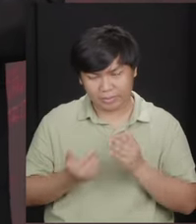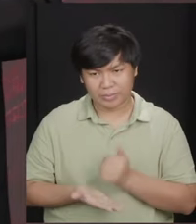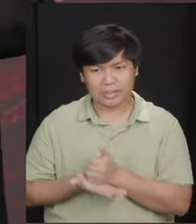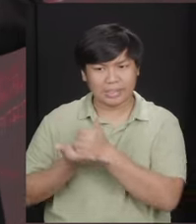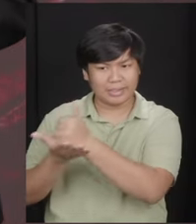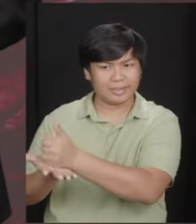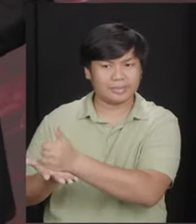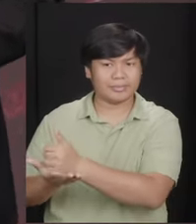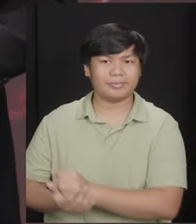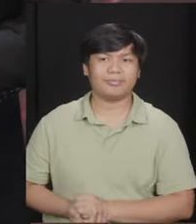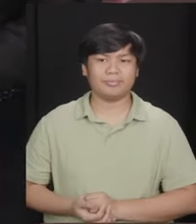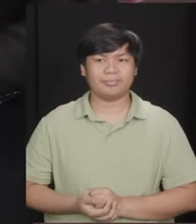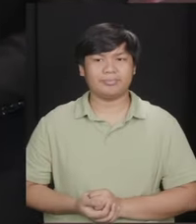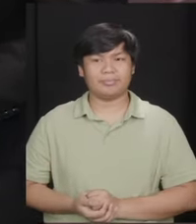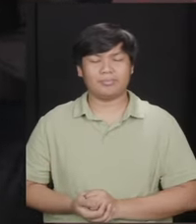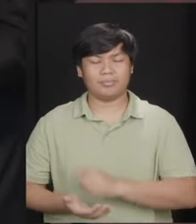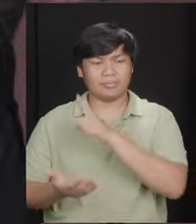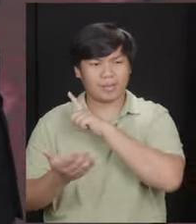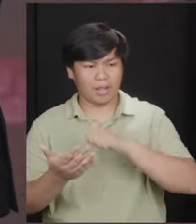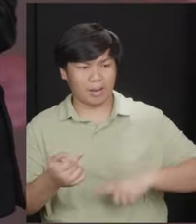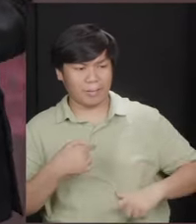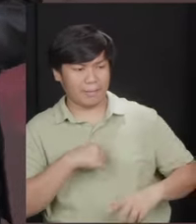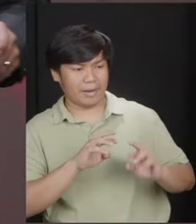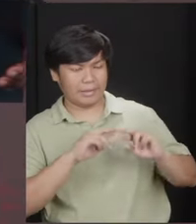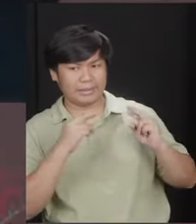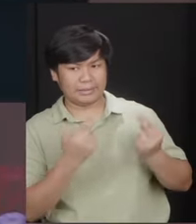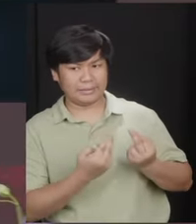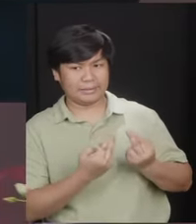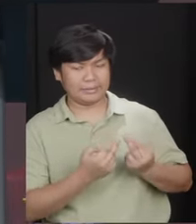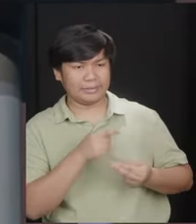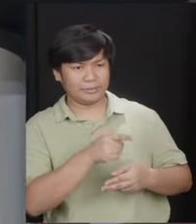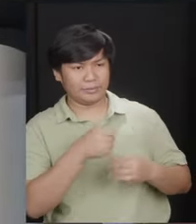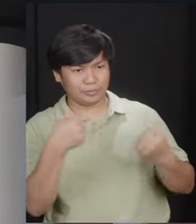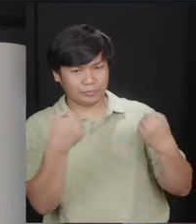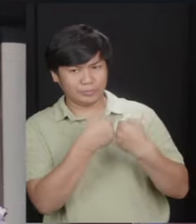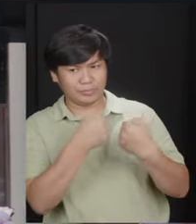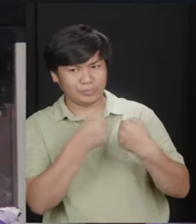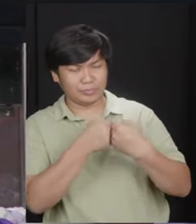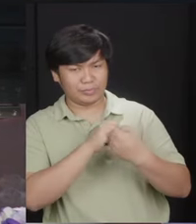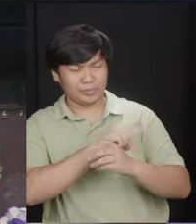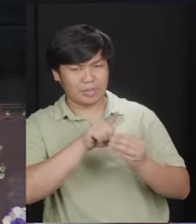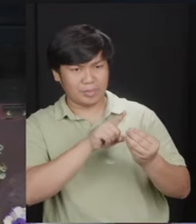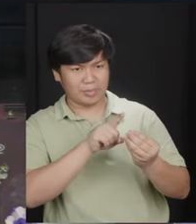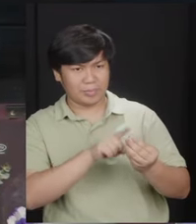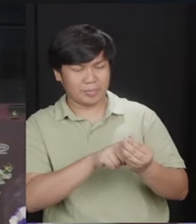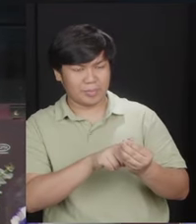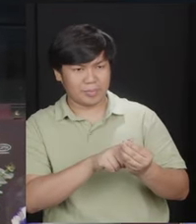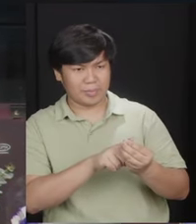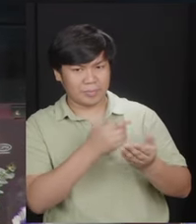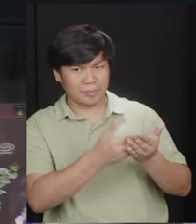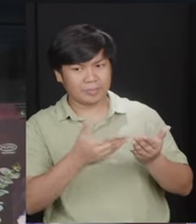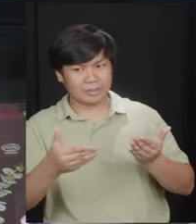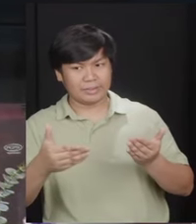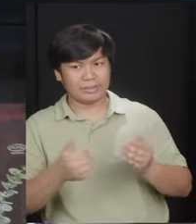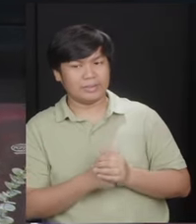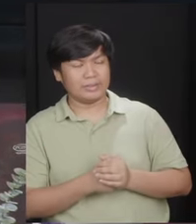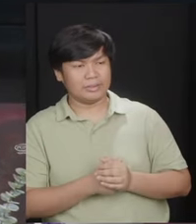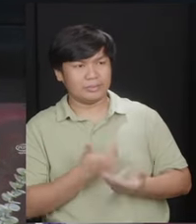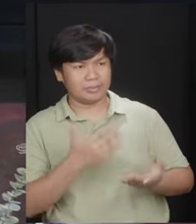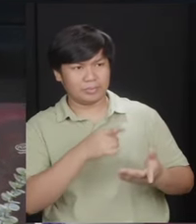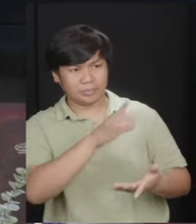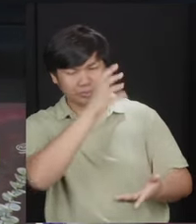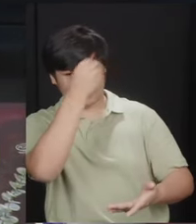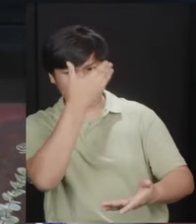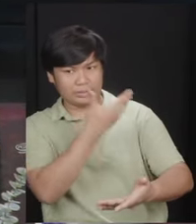contributions. Lord, this relative of mine who keeps fighting with me about the inheritance, I know he has a son